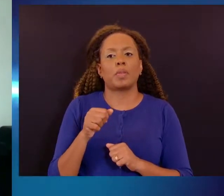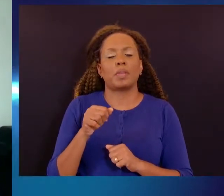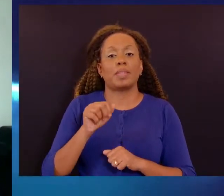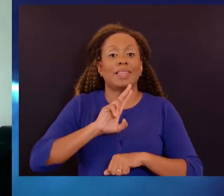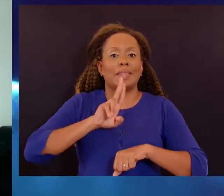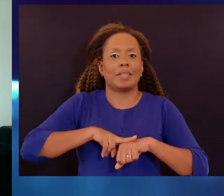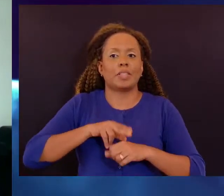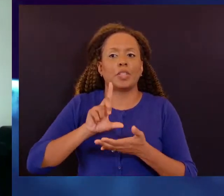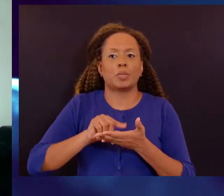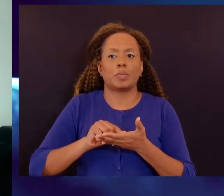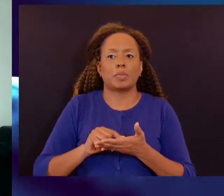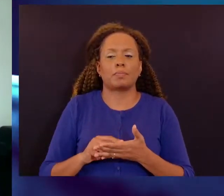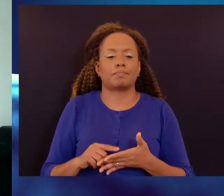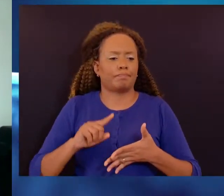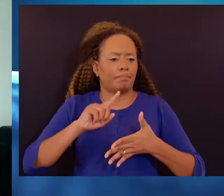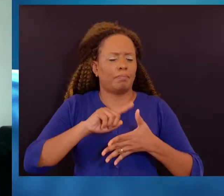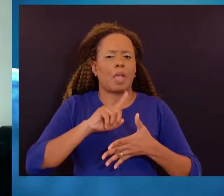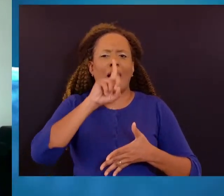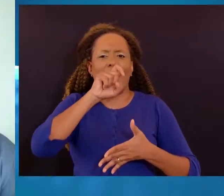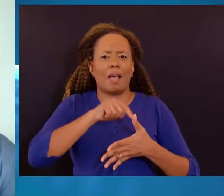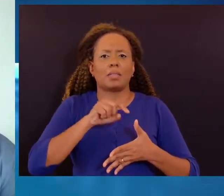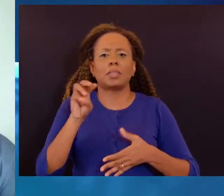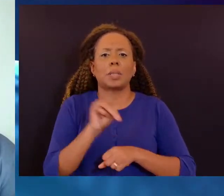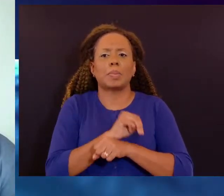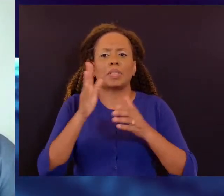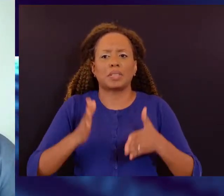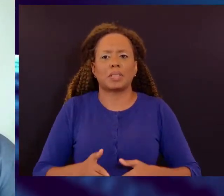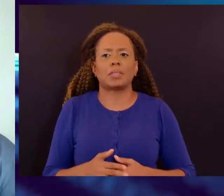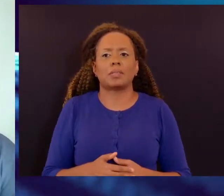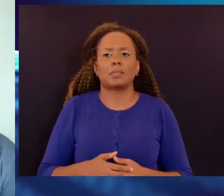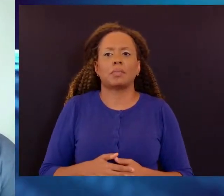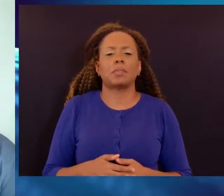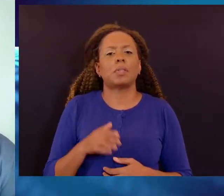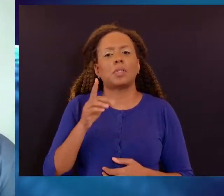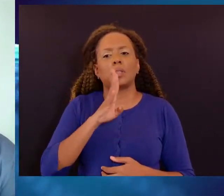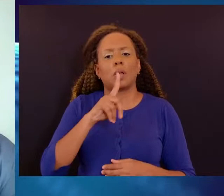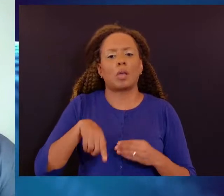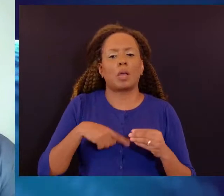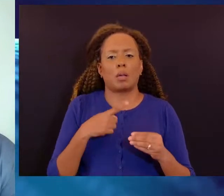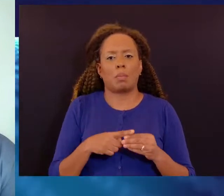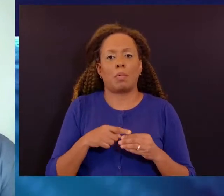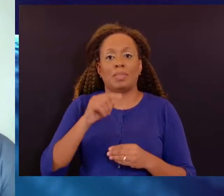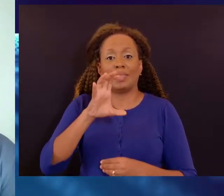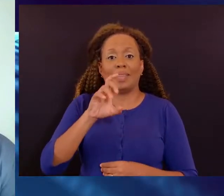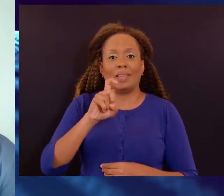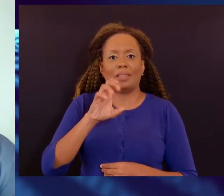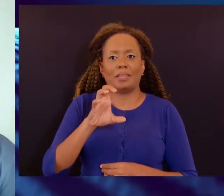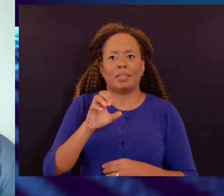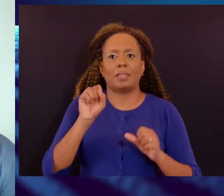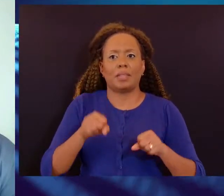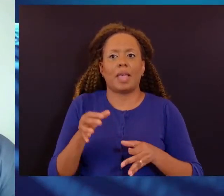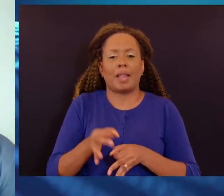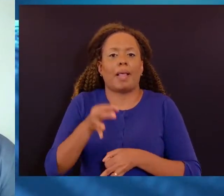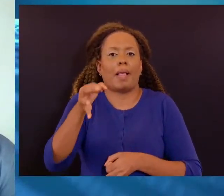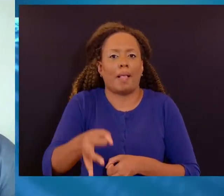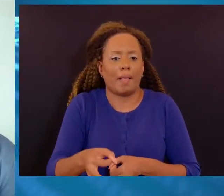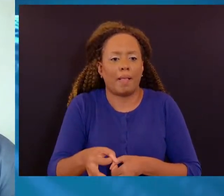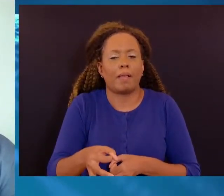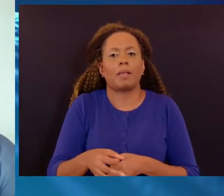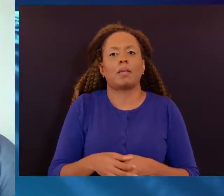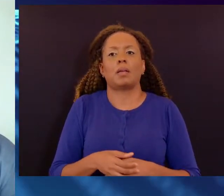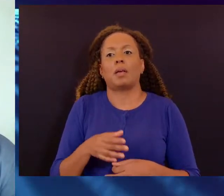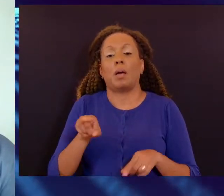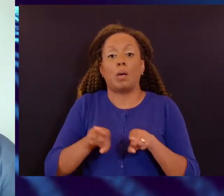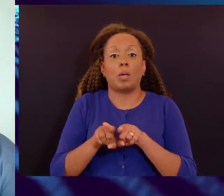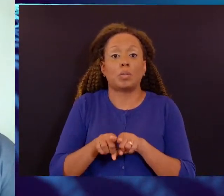With allowances for CXE for deferrals, and now with Class 4 for deferrals as